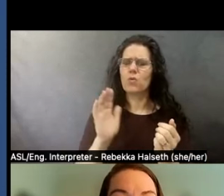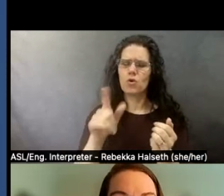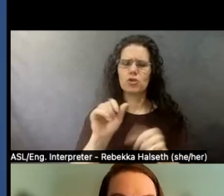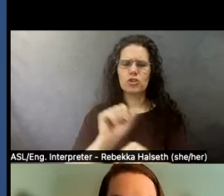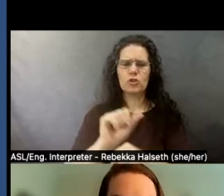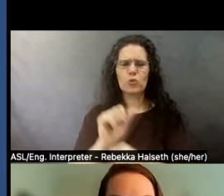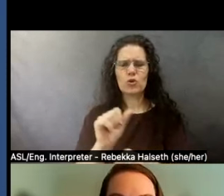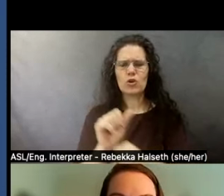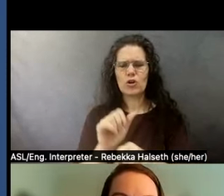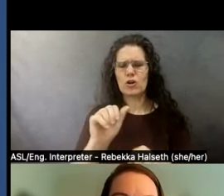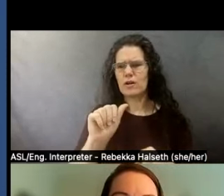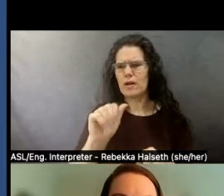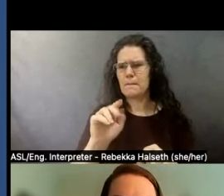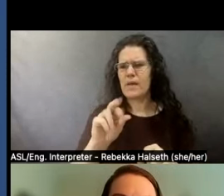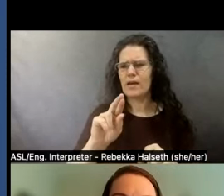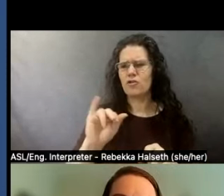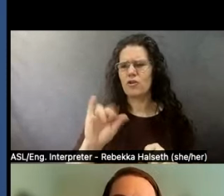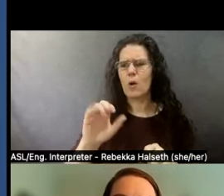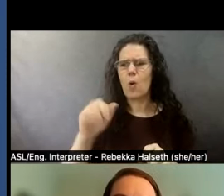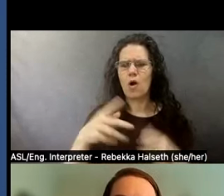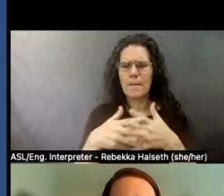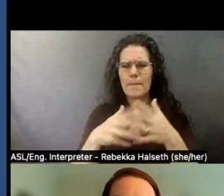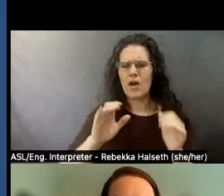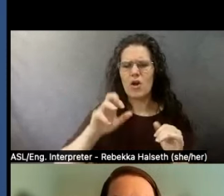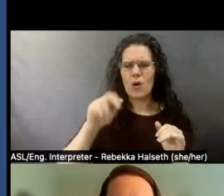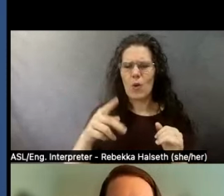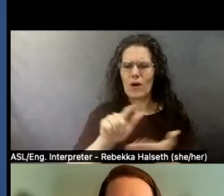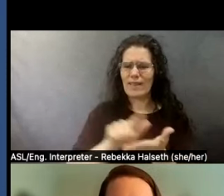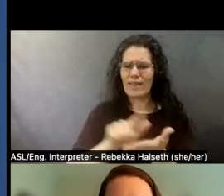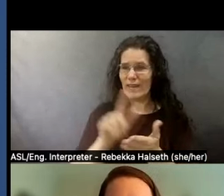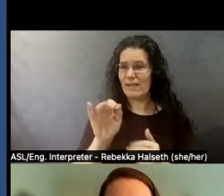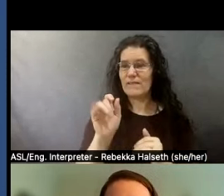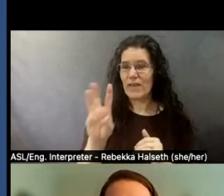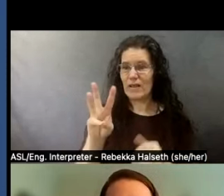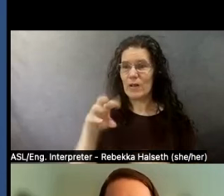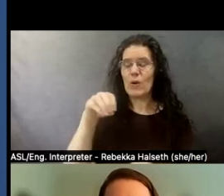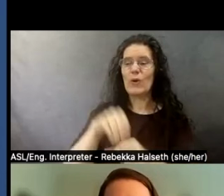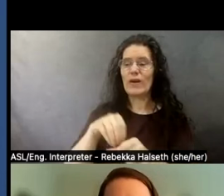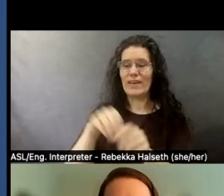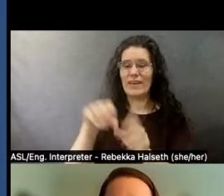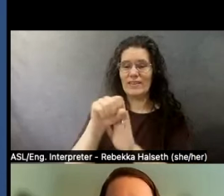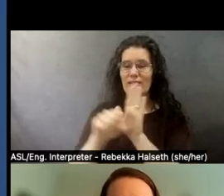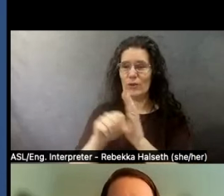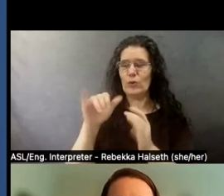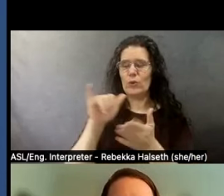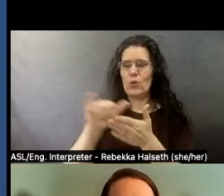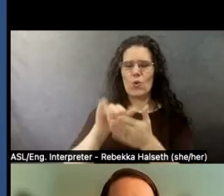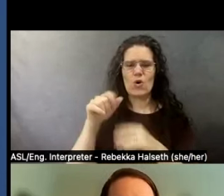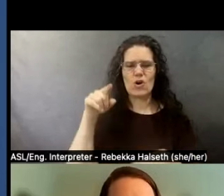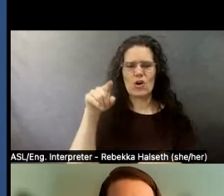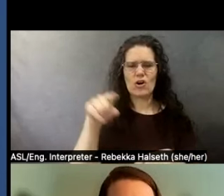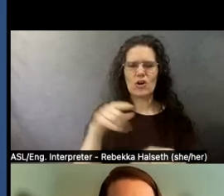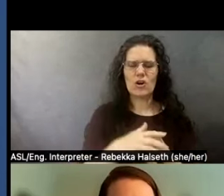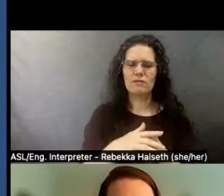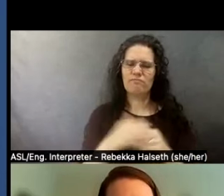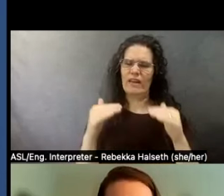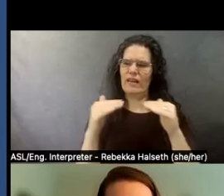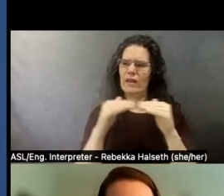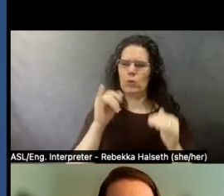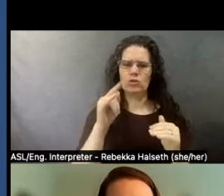AmeriCorps Legal Fellow at Legal Assistance of Western New York. In these roles, she built legal